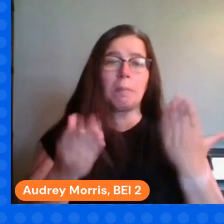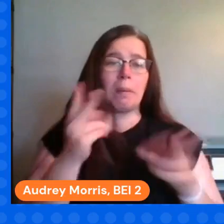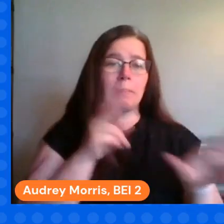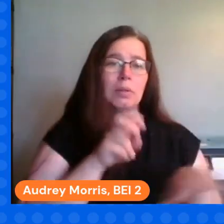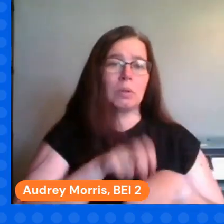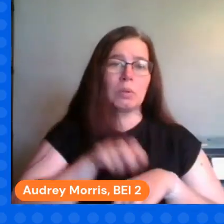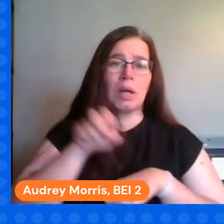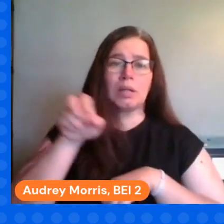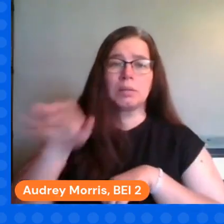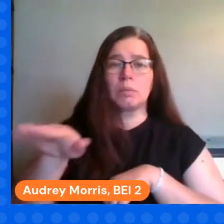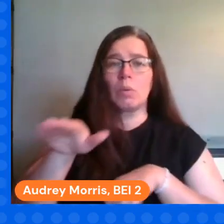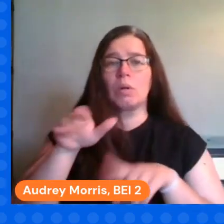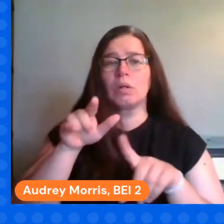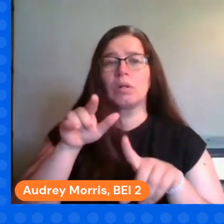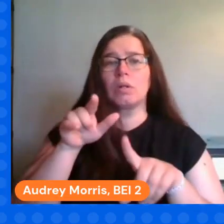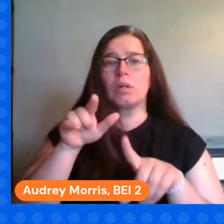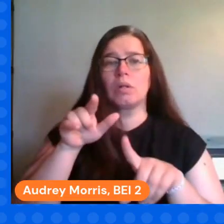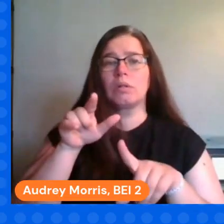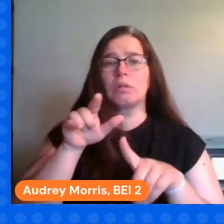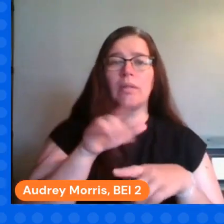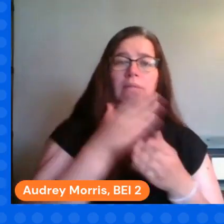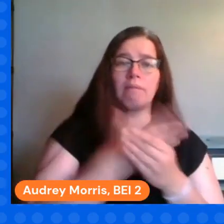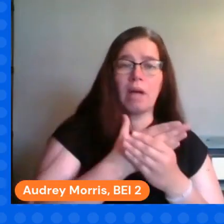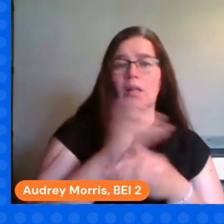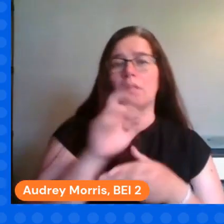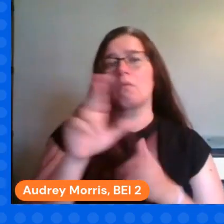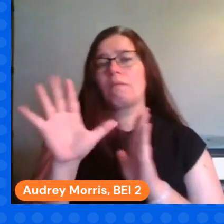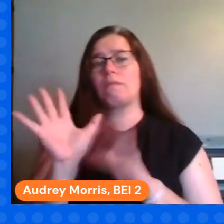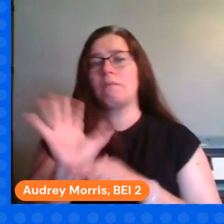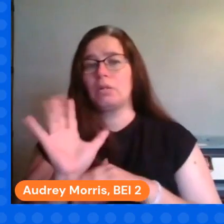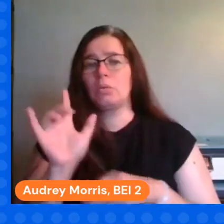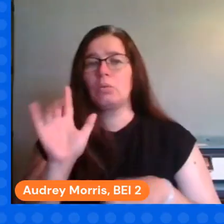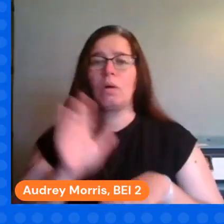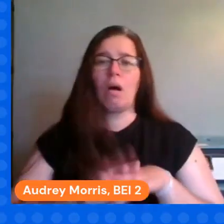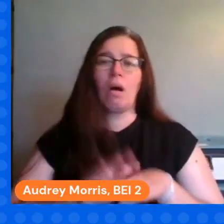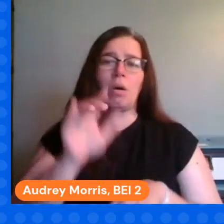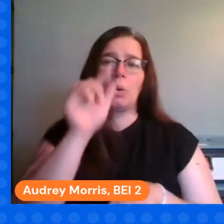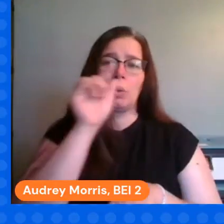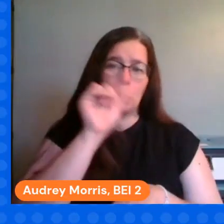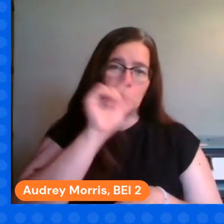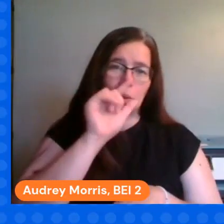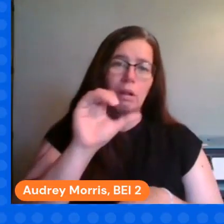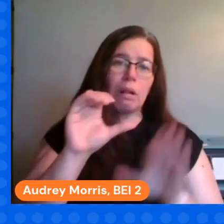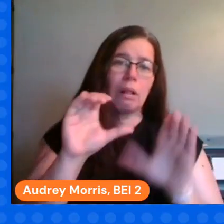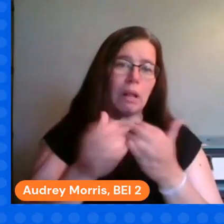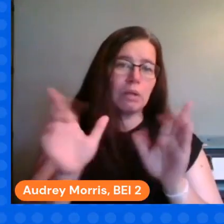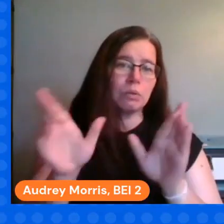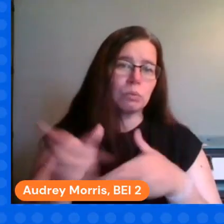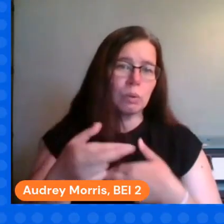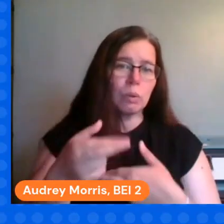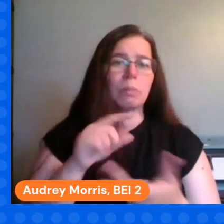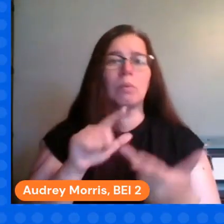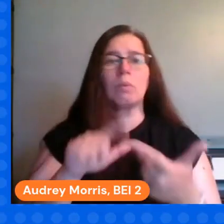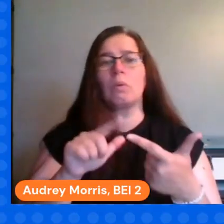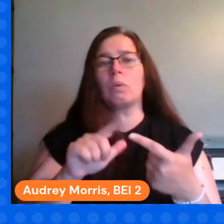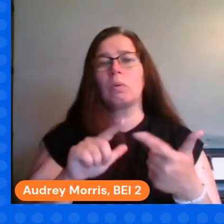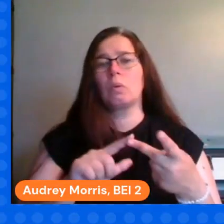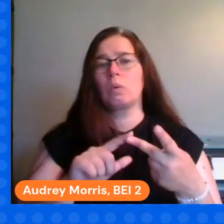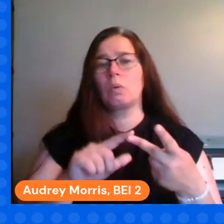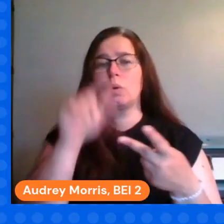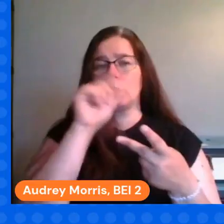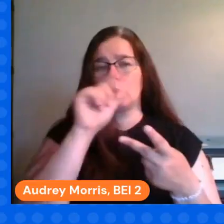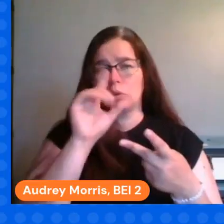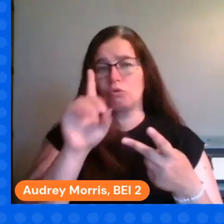or both to Google Classroom or Google Drive or another content management system. You might have a